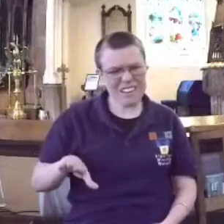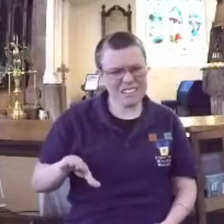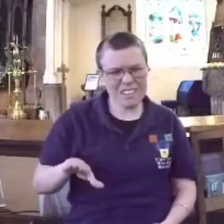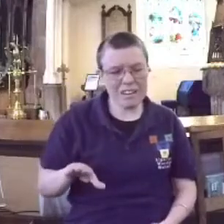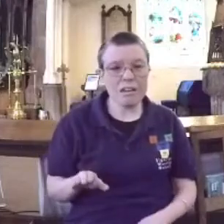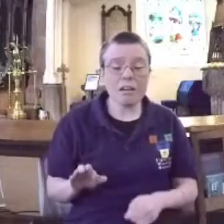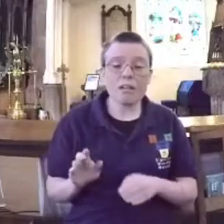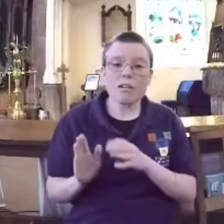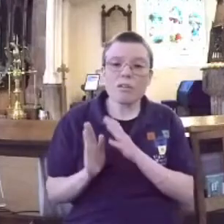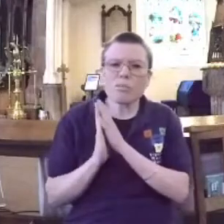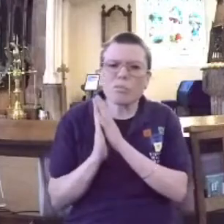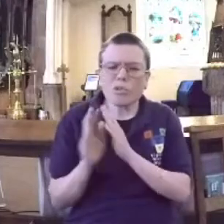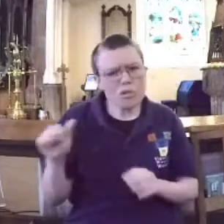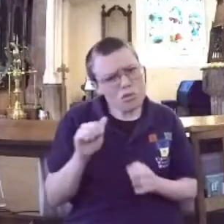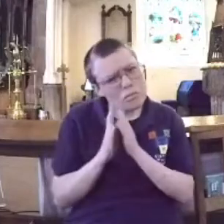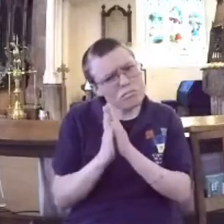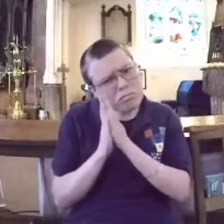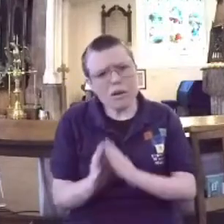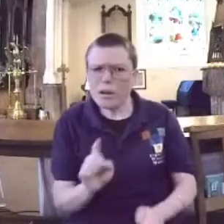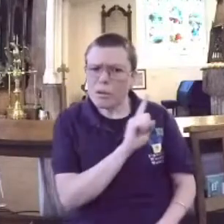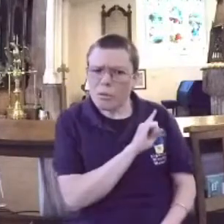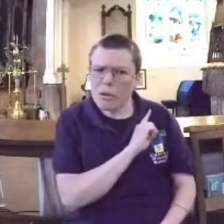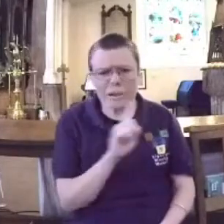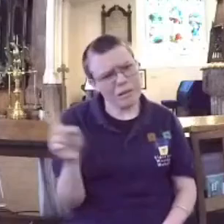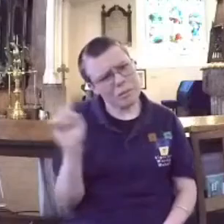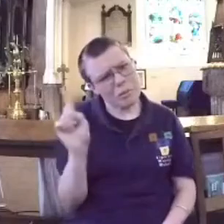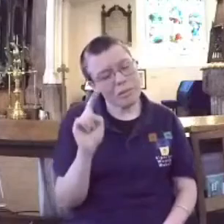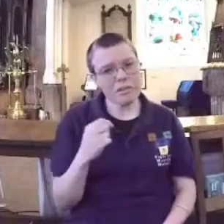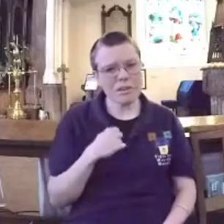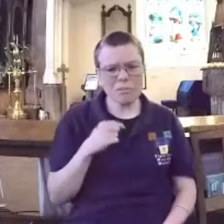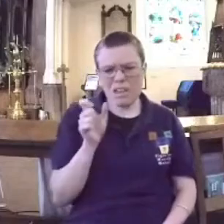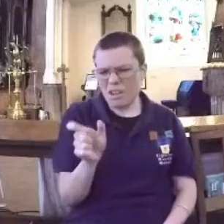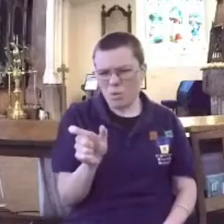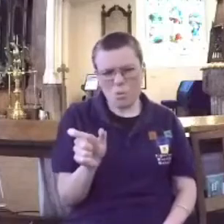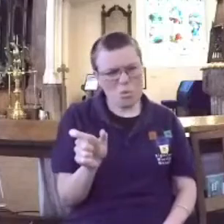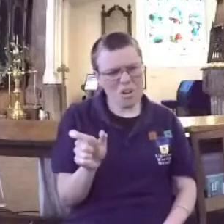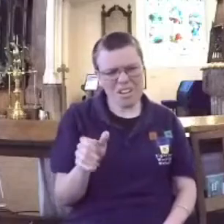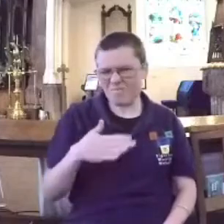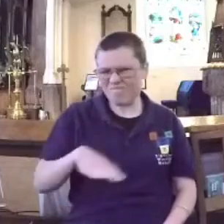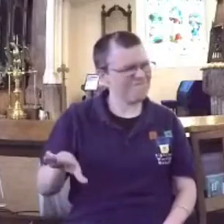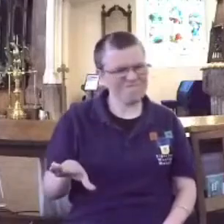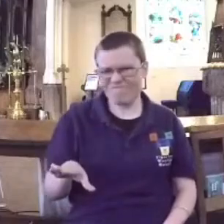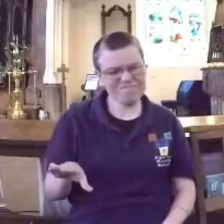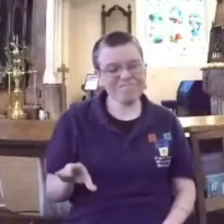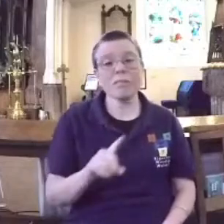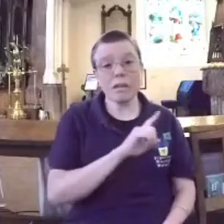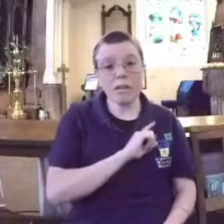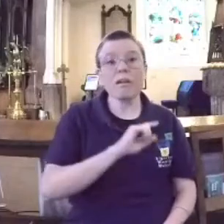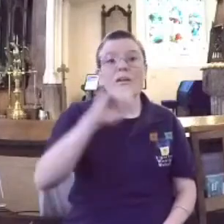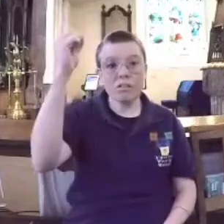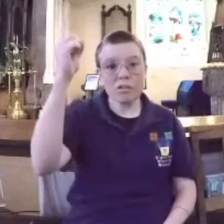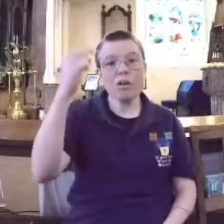what to pray for. I don't even need to know the words to use, because God, who